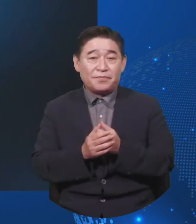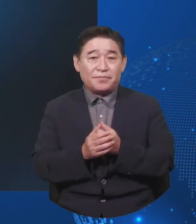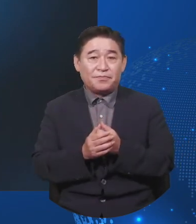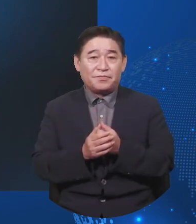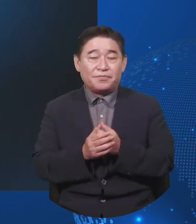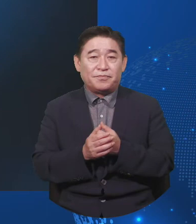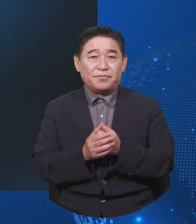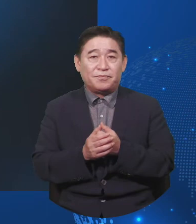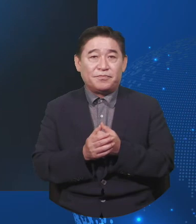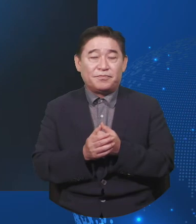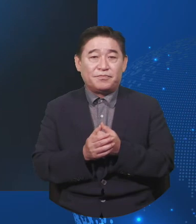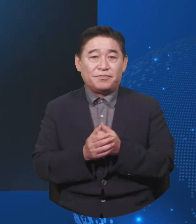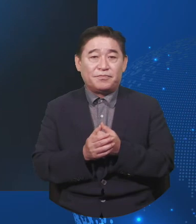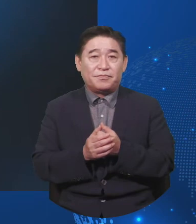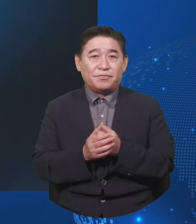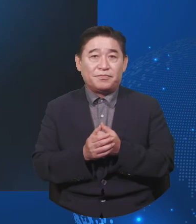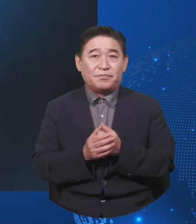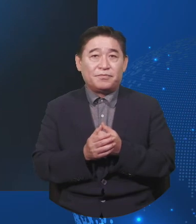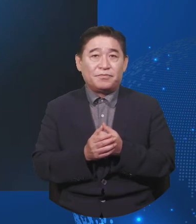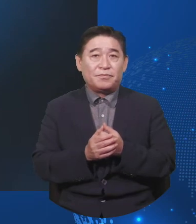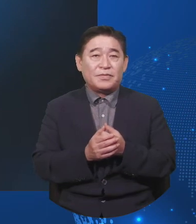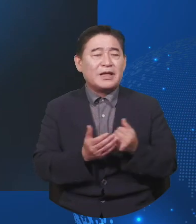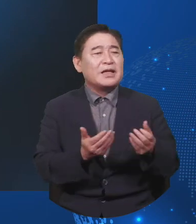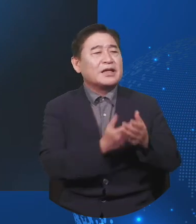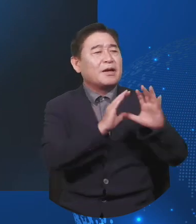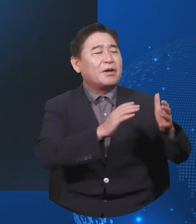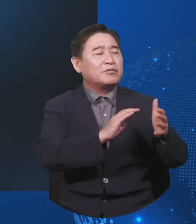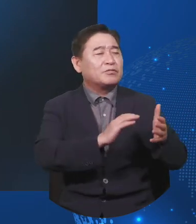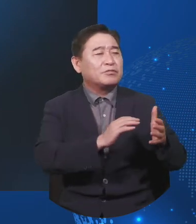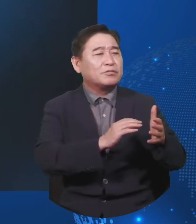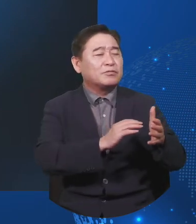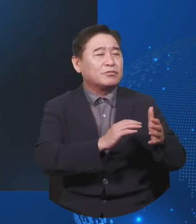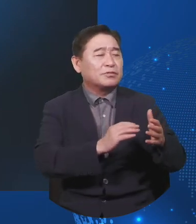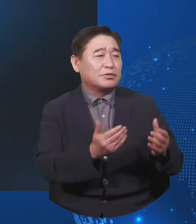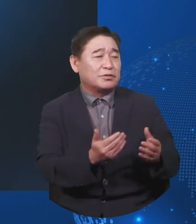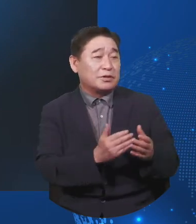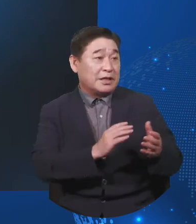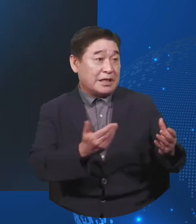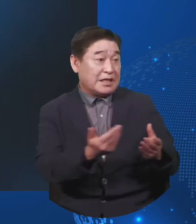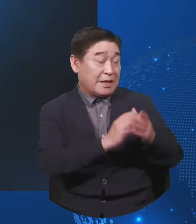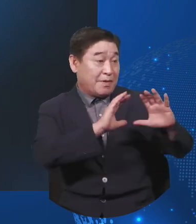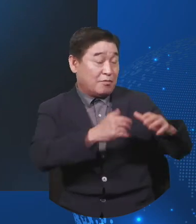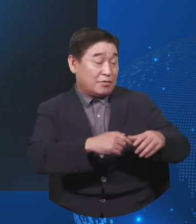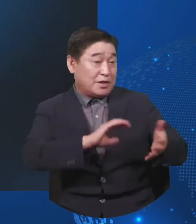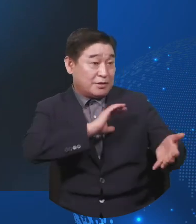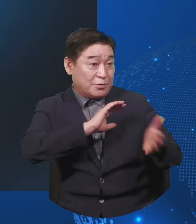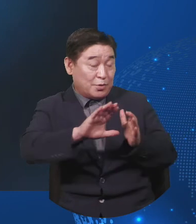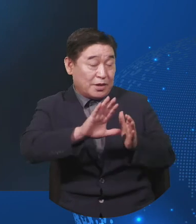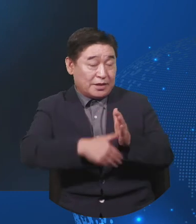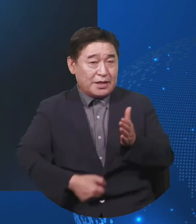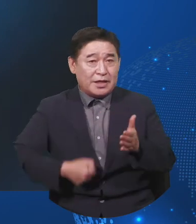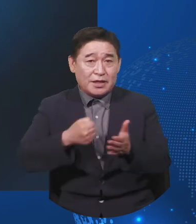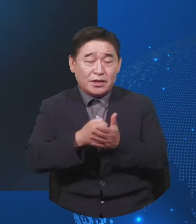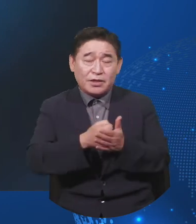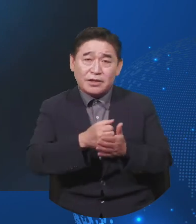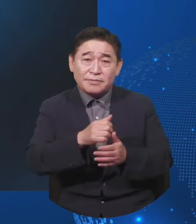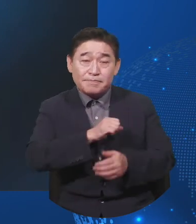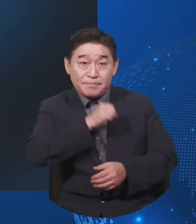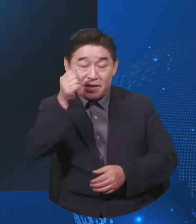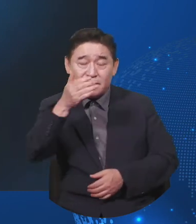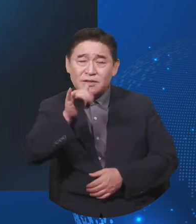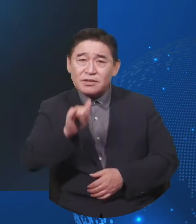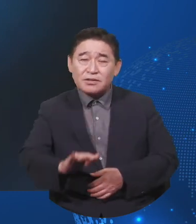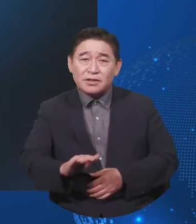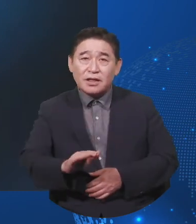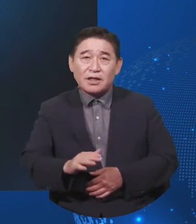Assembly on South-South cooperation has already included an ask for integrating South-South and triangular